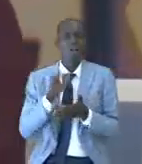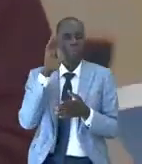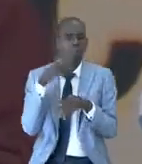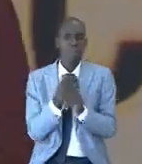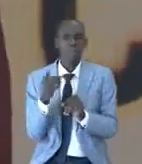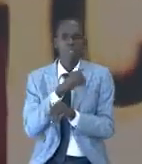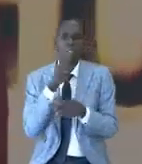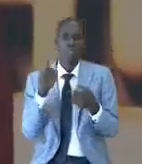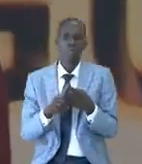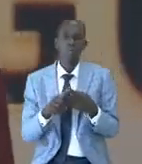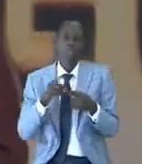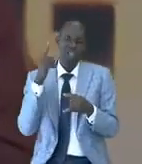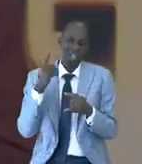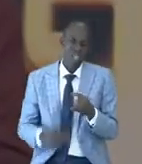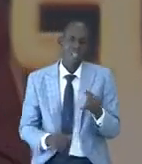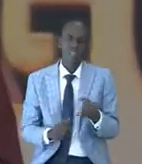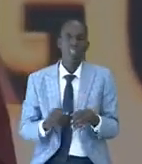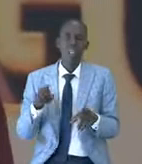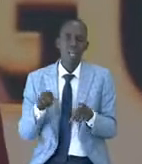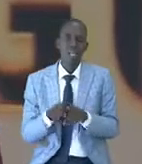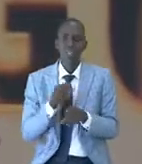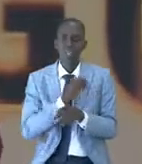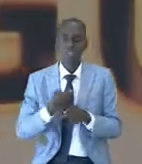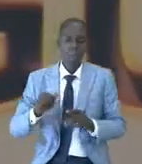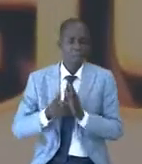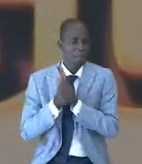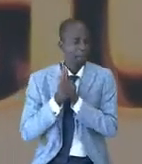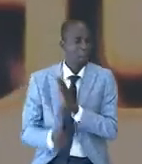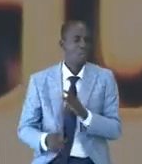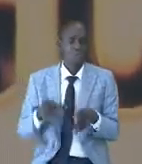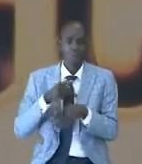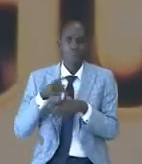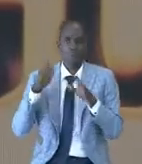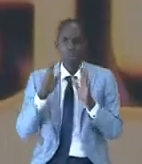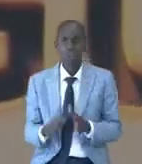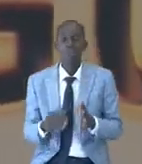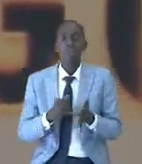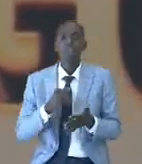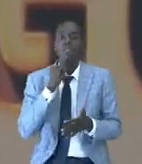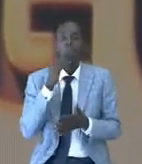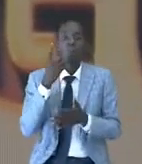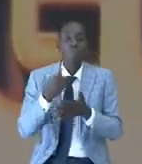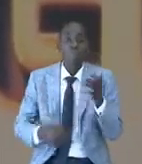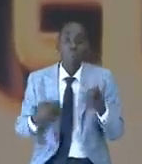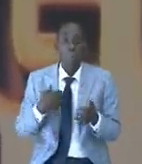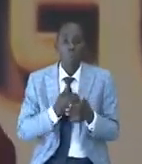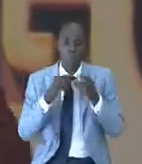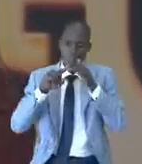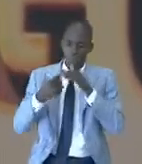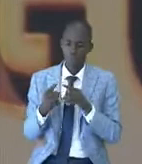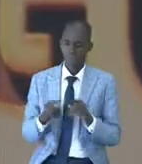end up as a professional. It's what we begin to do that